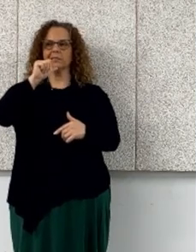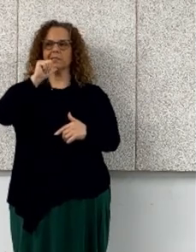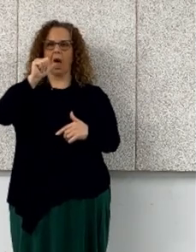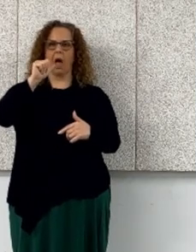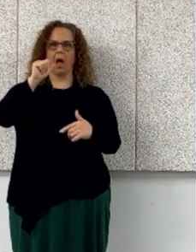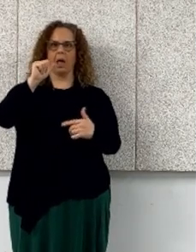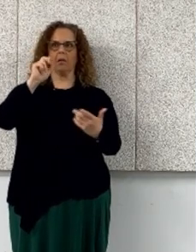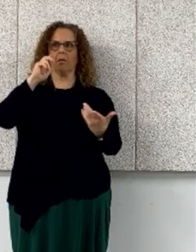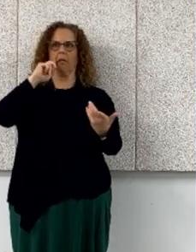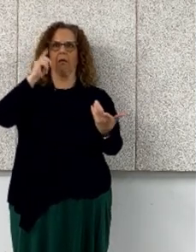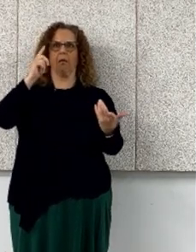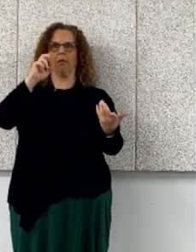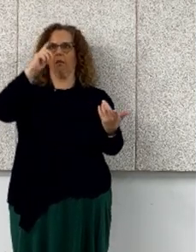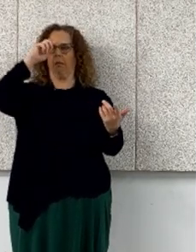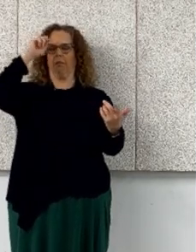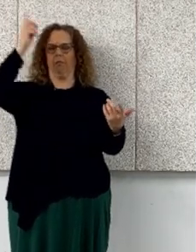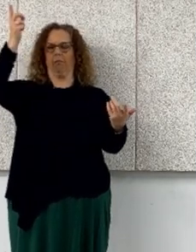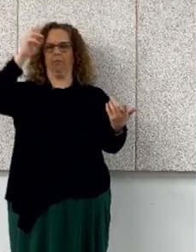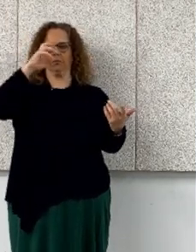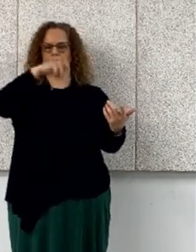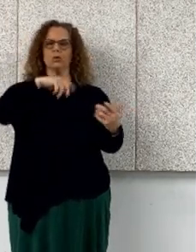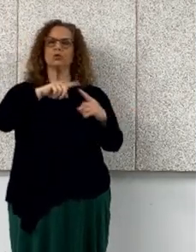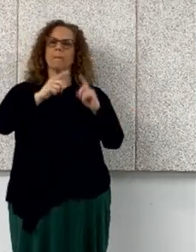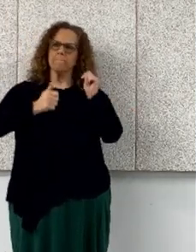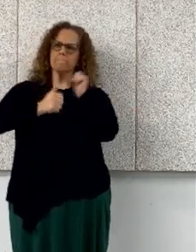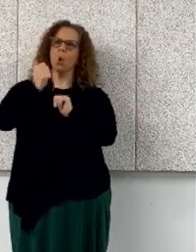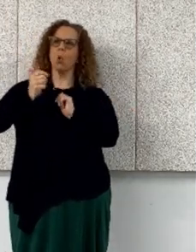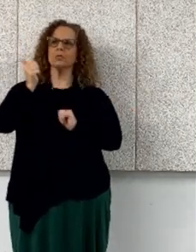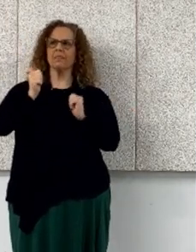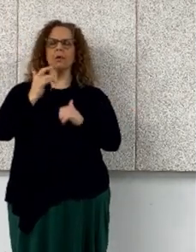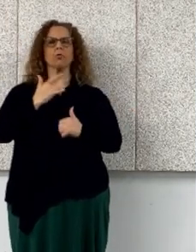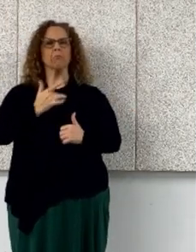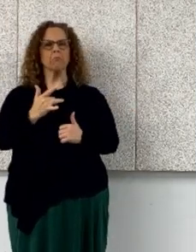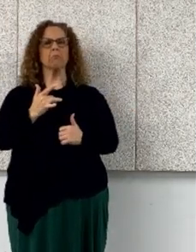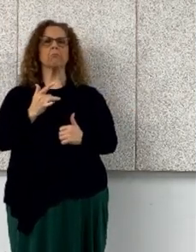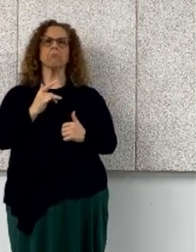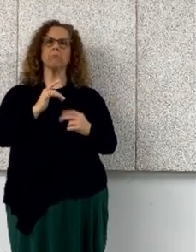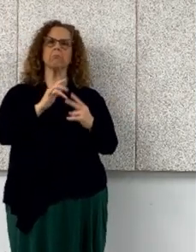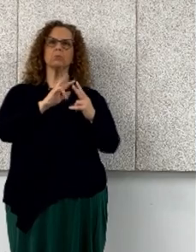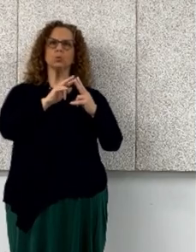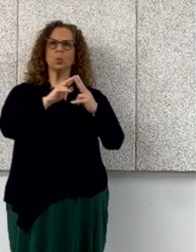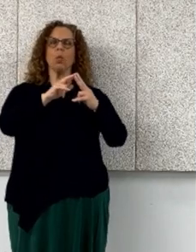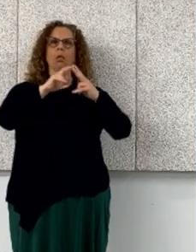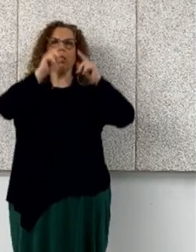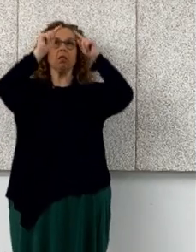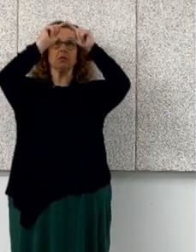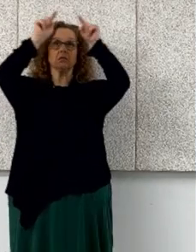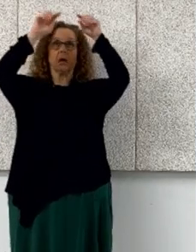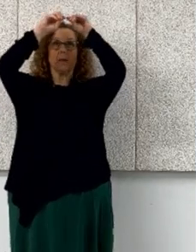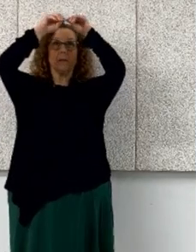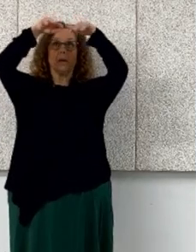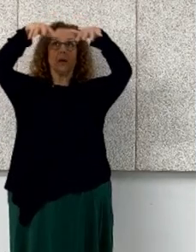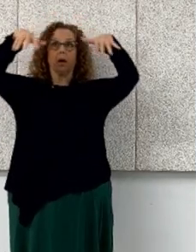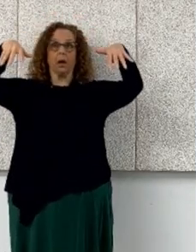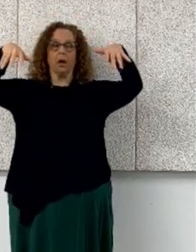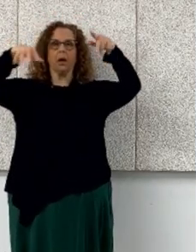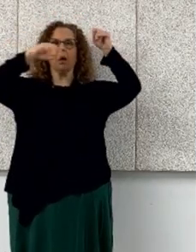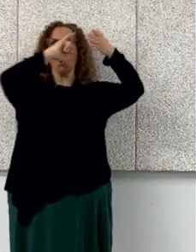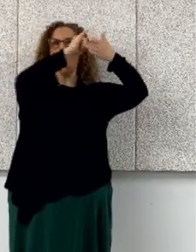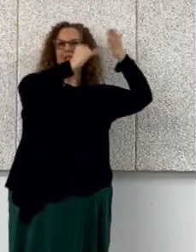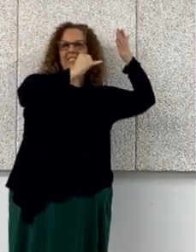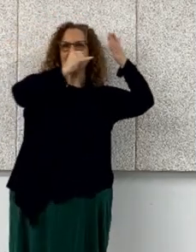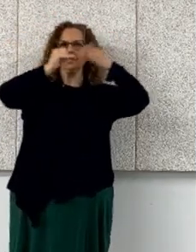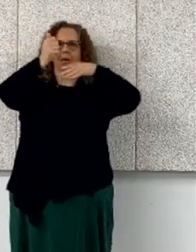Like, most theaters have a dual collaborative leadership structure at the top. However they title those roles, artistic and